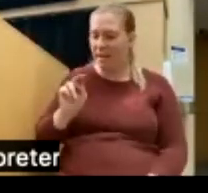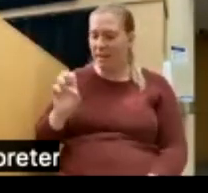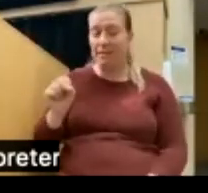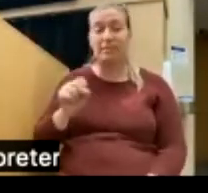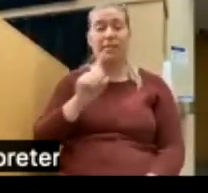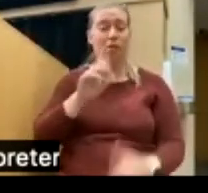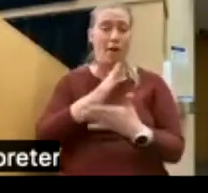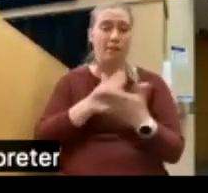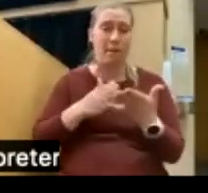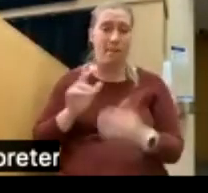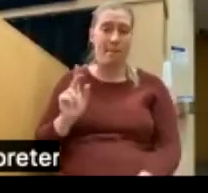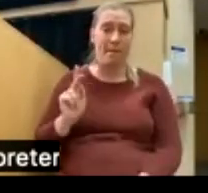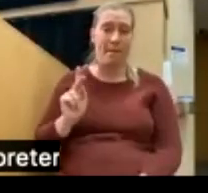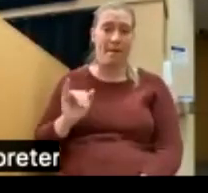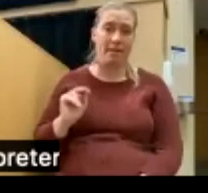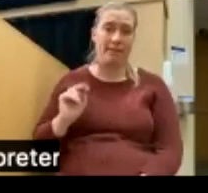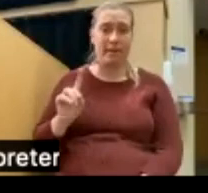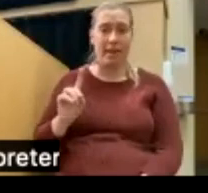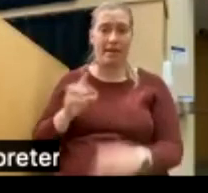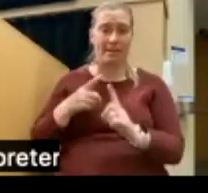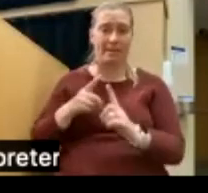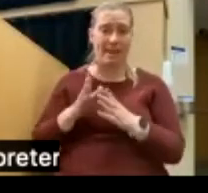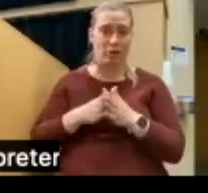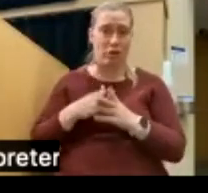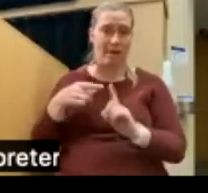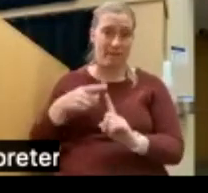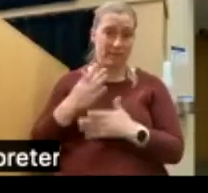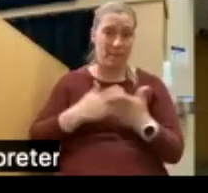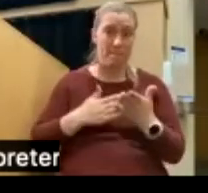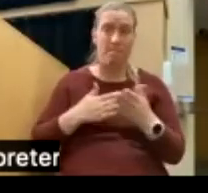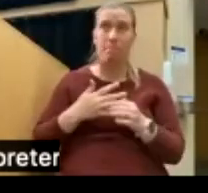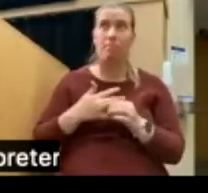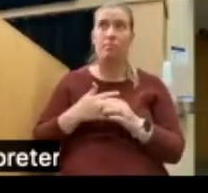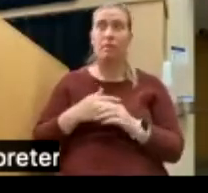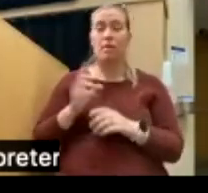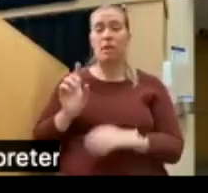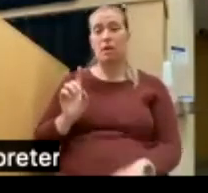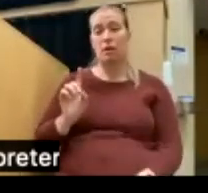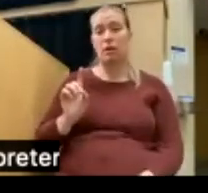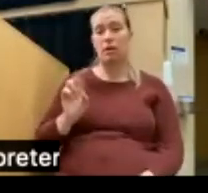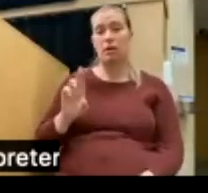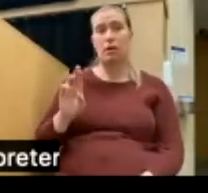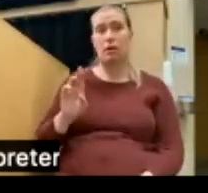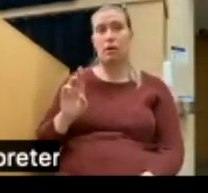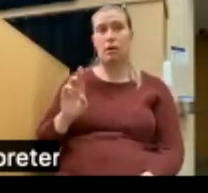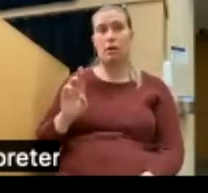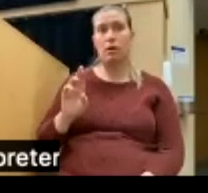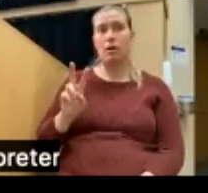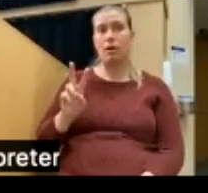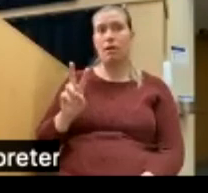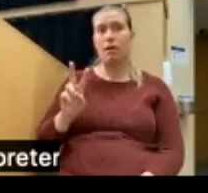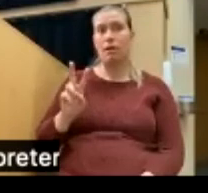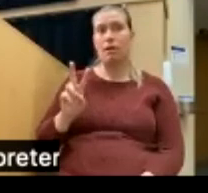And actually, I, you know, right now with Vivek Murthy in the position he's in, I know that there are many in the pipeline